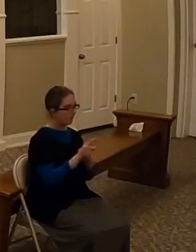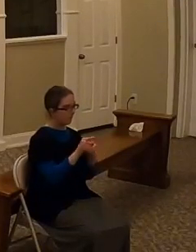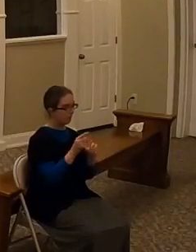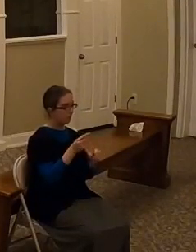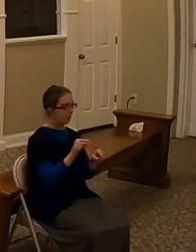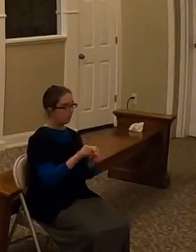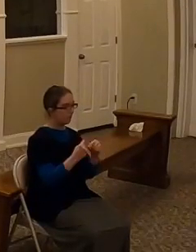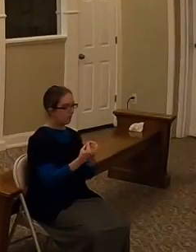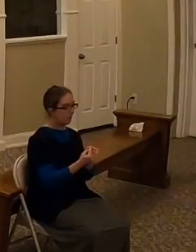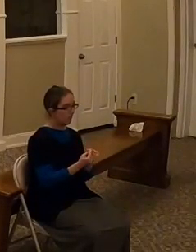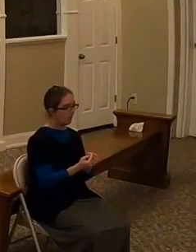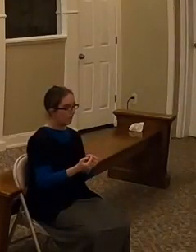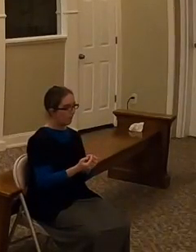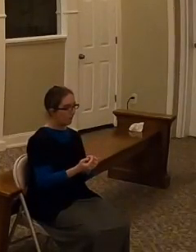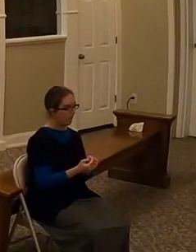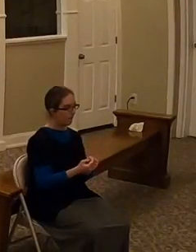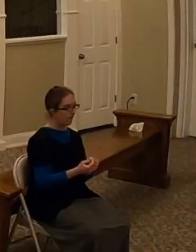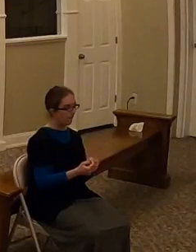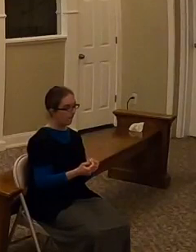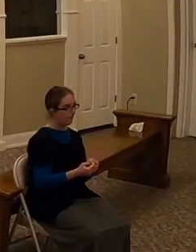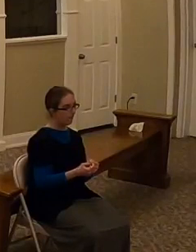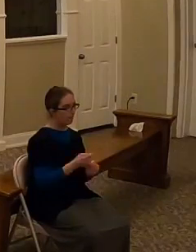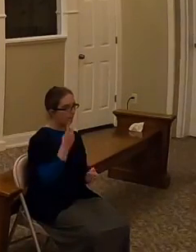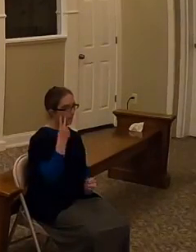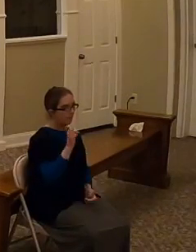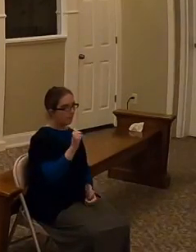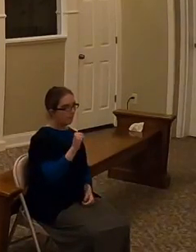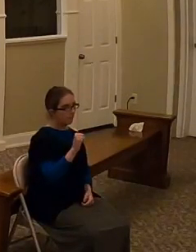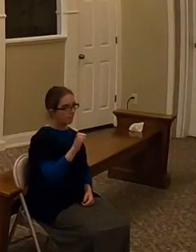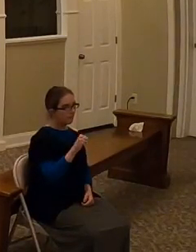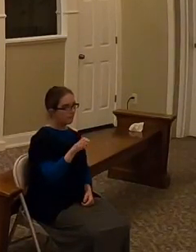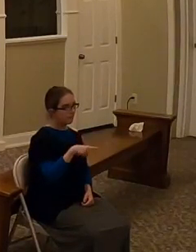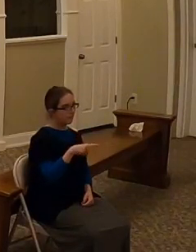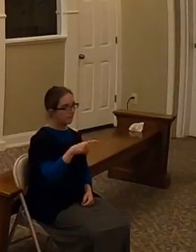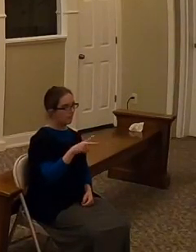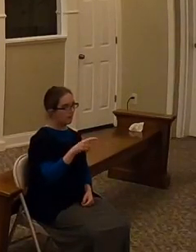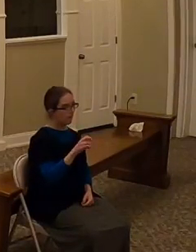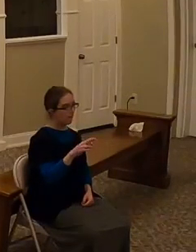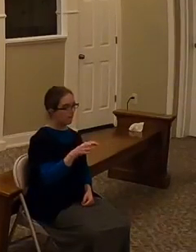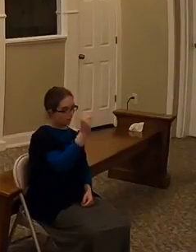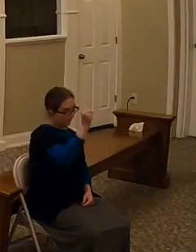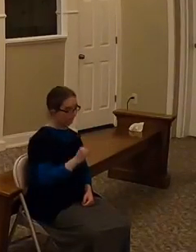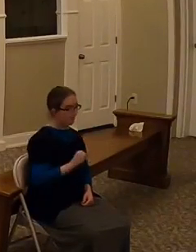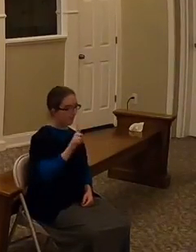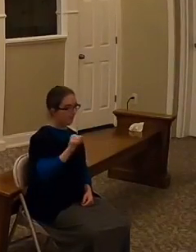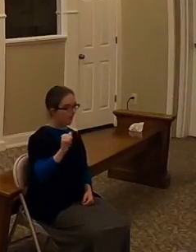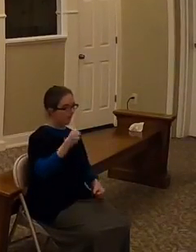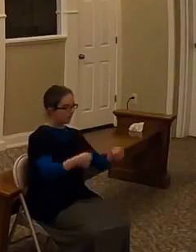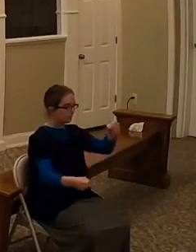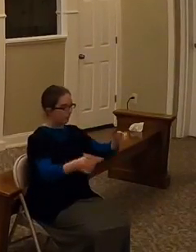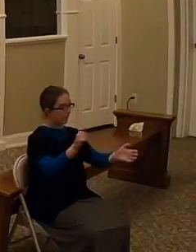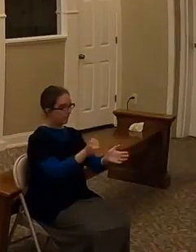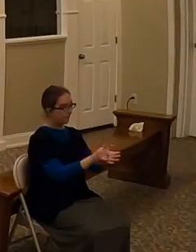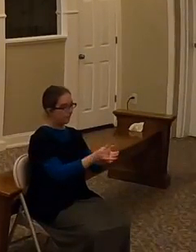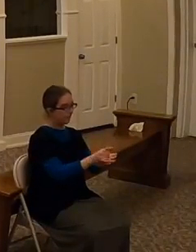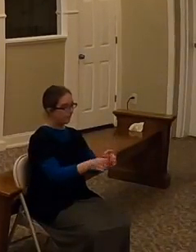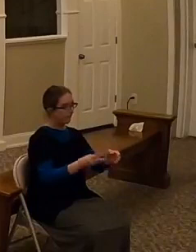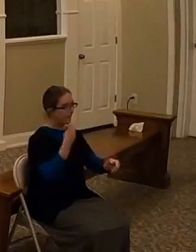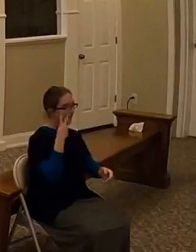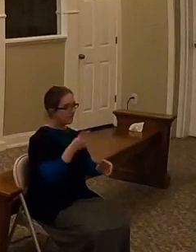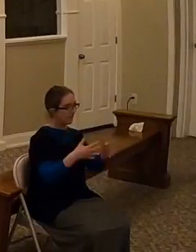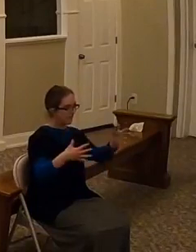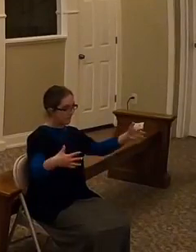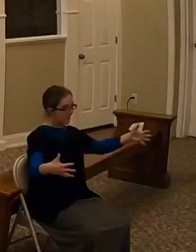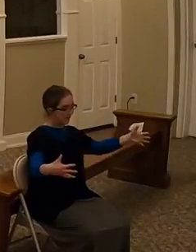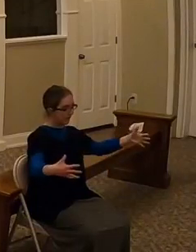them whited sepulchers. Amen. Anybody ever seen a sepulcher? Ever been down to South Louisiana when you drive in that truck? You see them